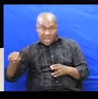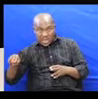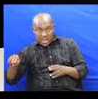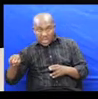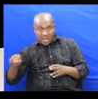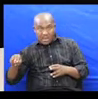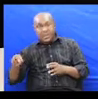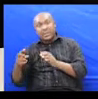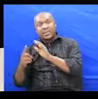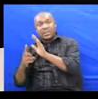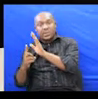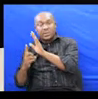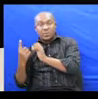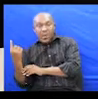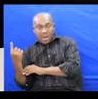40,